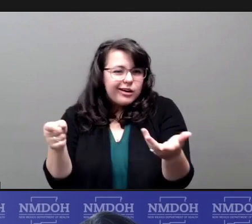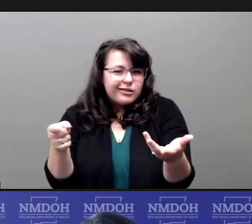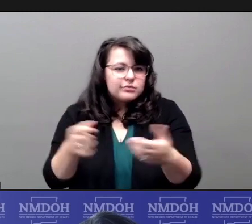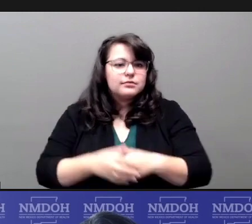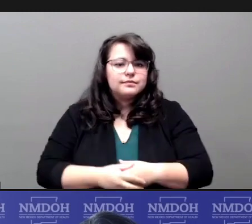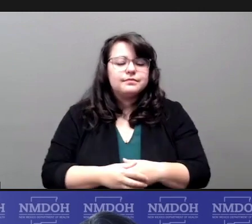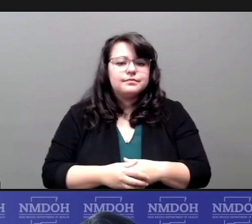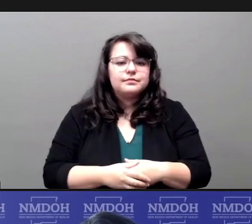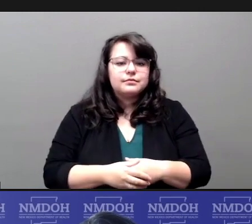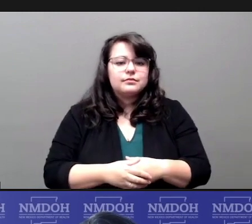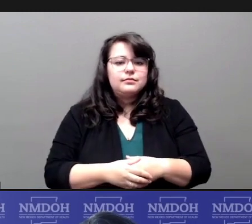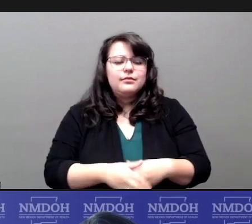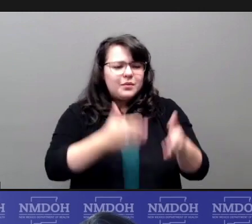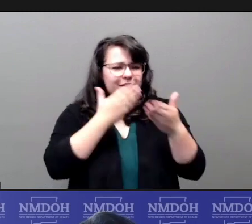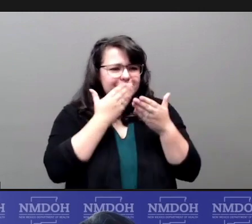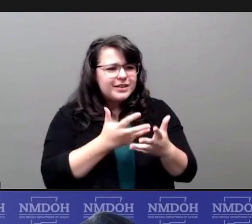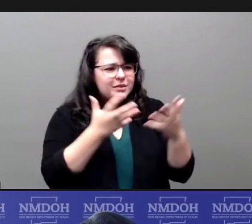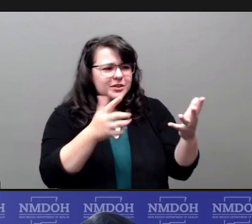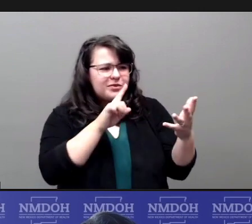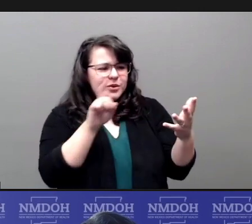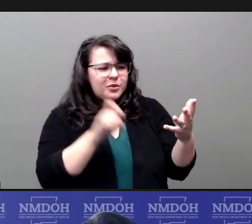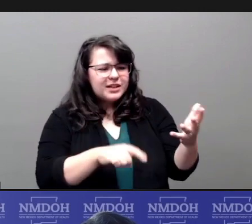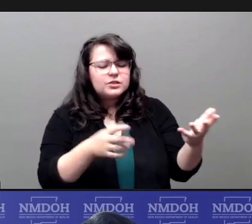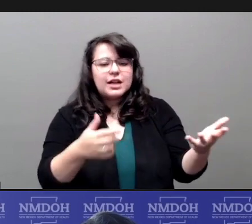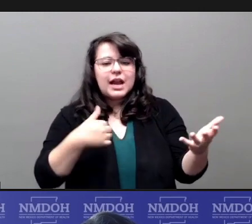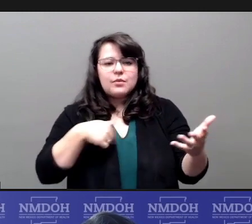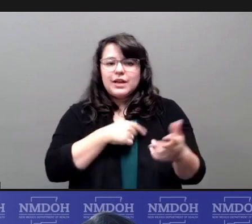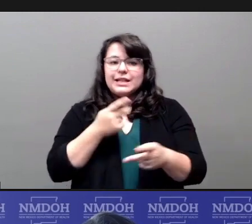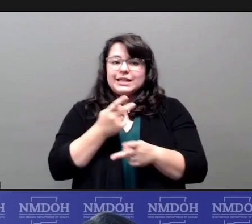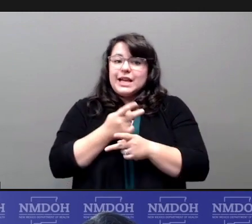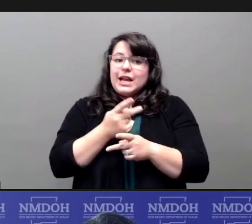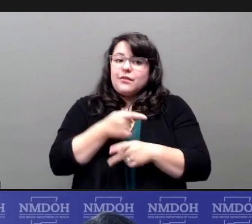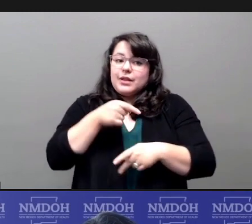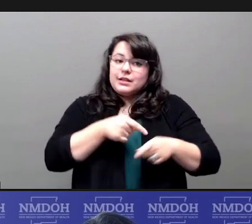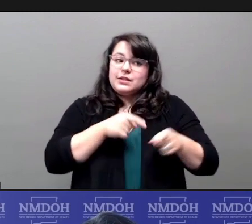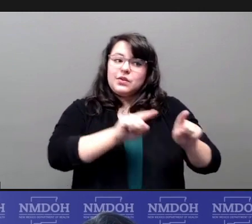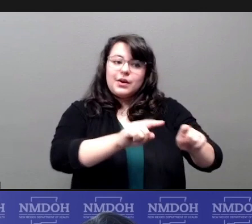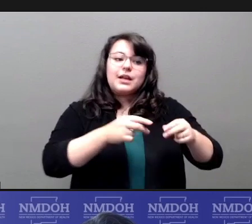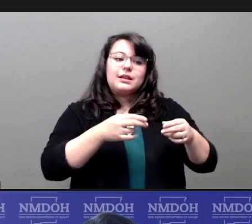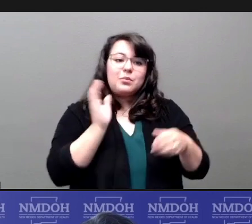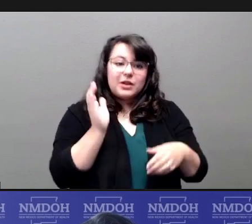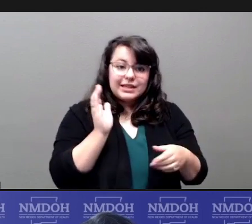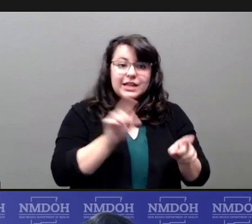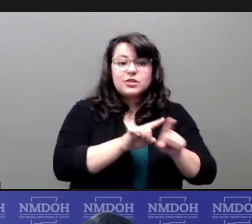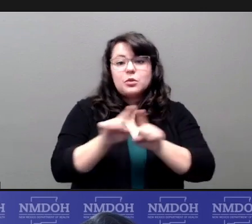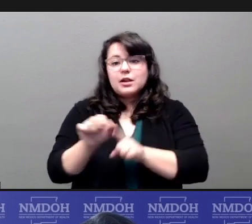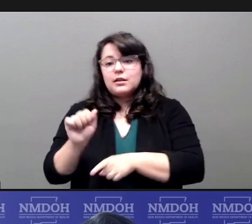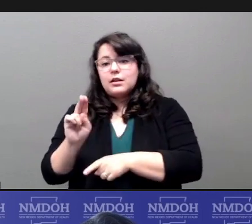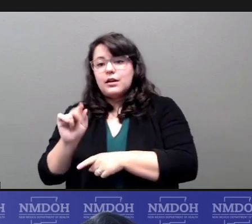Well, thank you for the question, Roberta. And we did deal with this both in the presentation and in Austin's question.